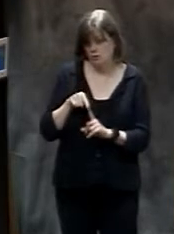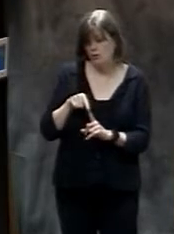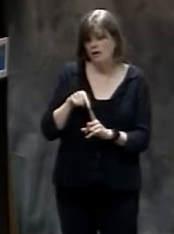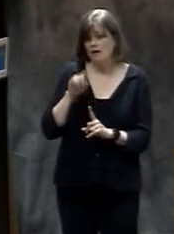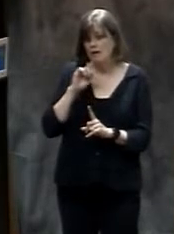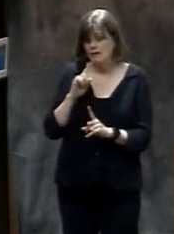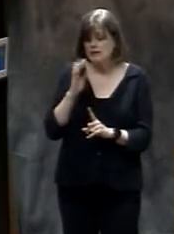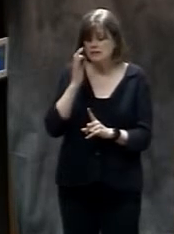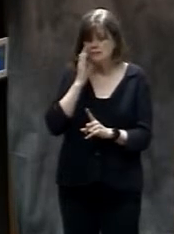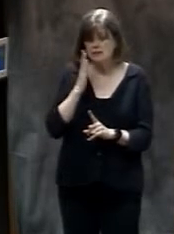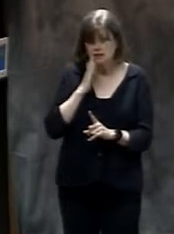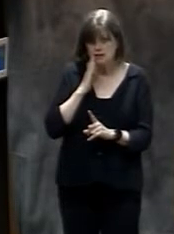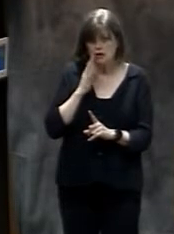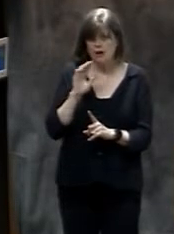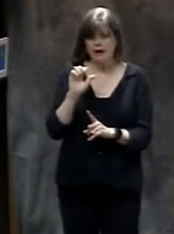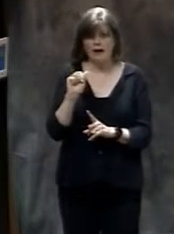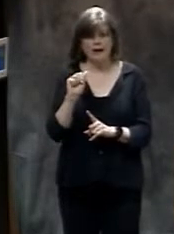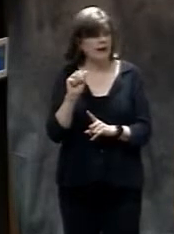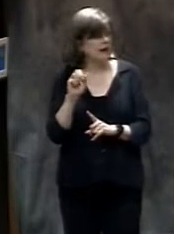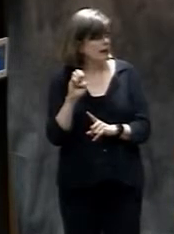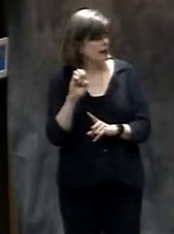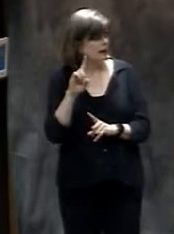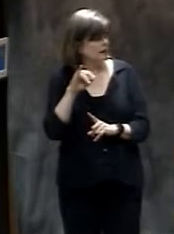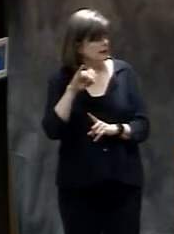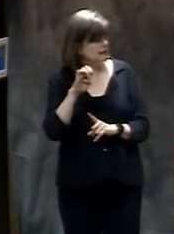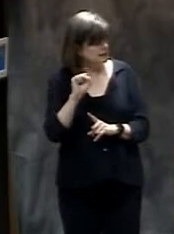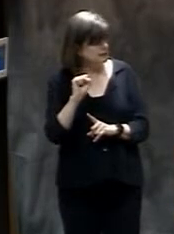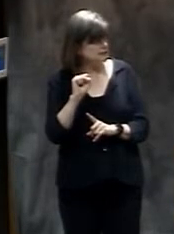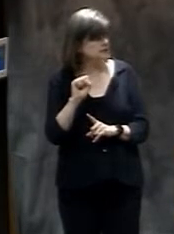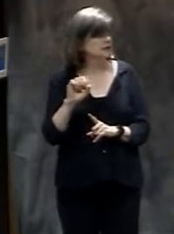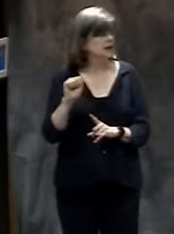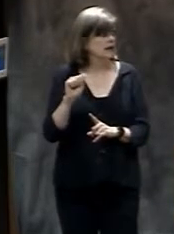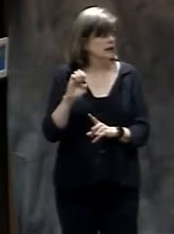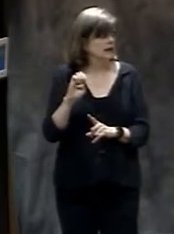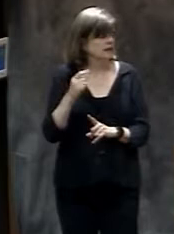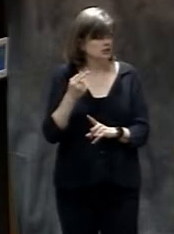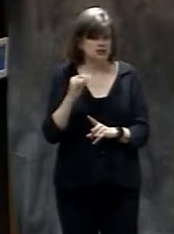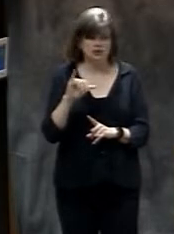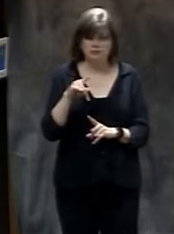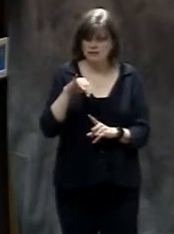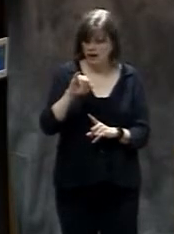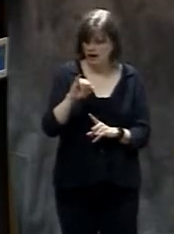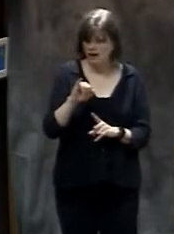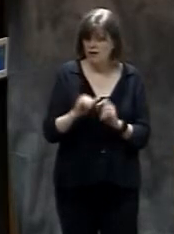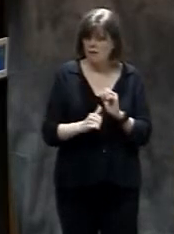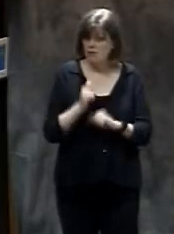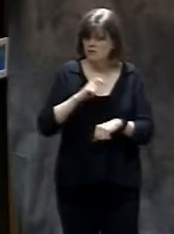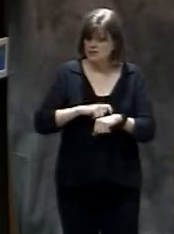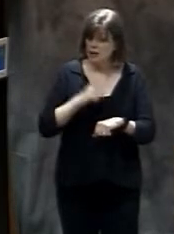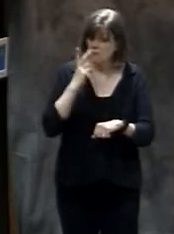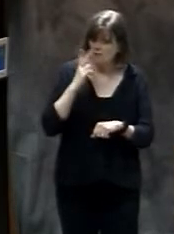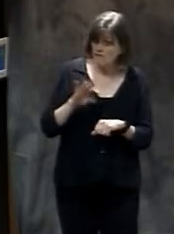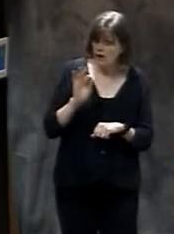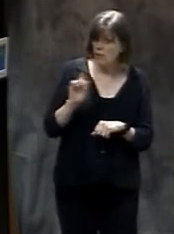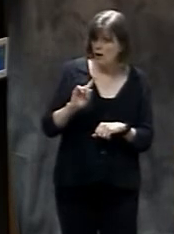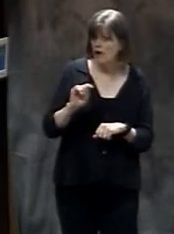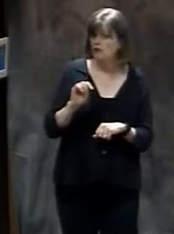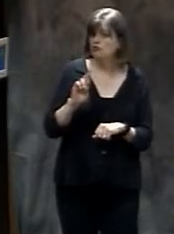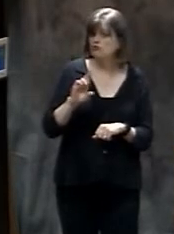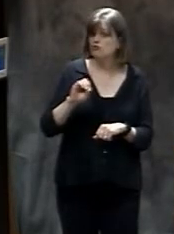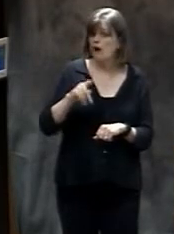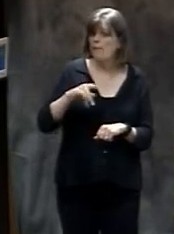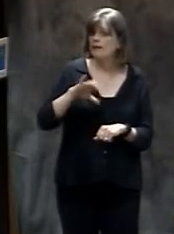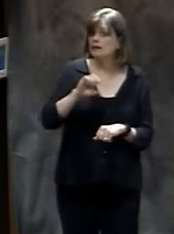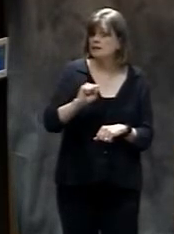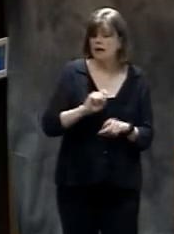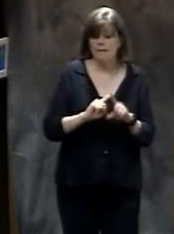highly adaptable. It's typically a tropical or subtropical mosquito, but I did my dissertation research in the Sonoran Desert because